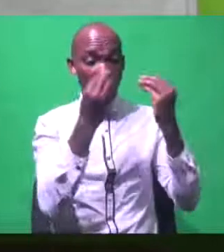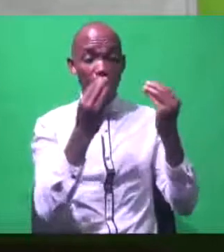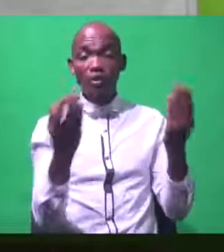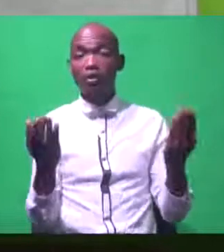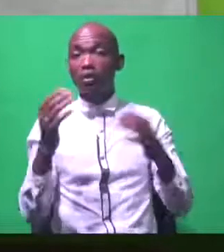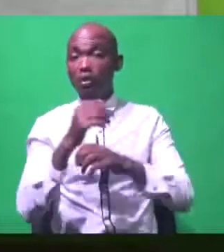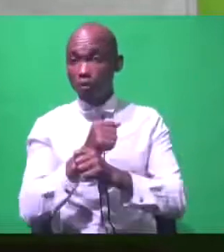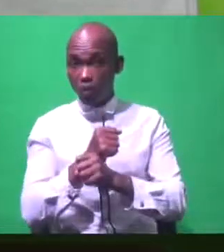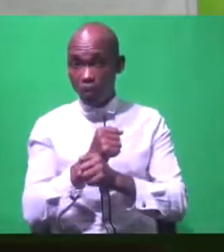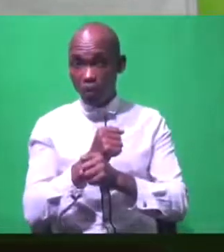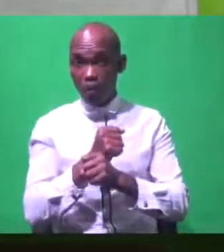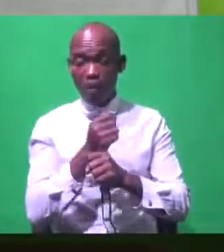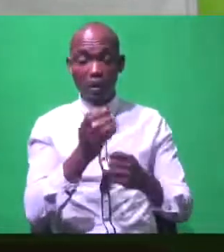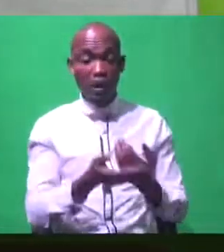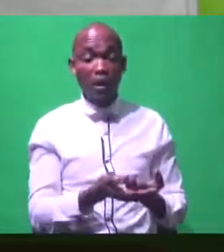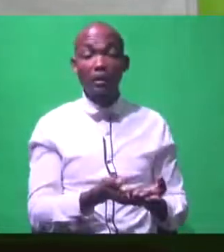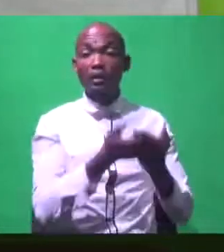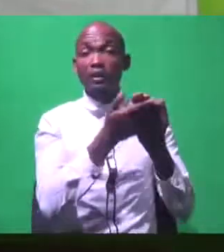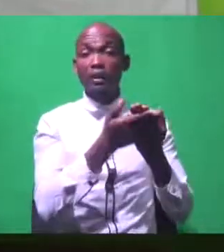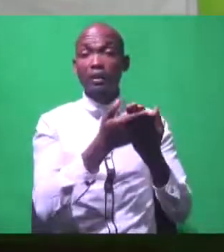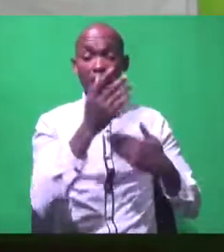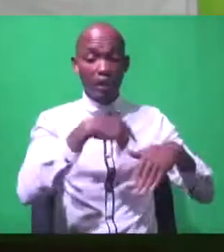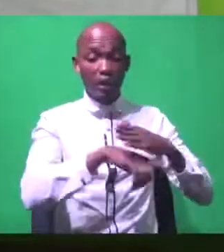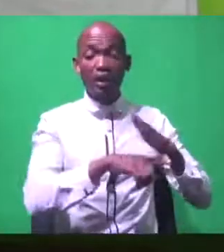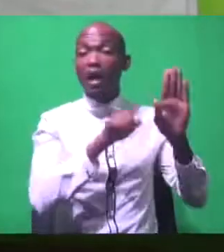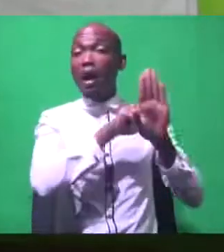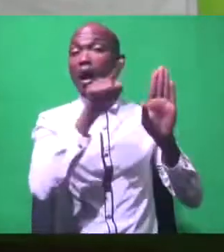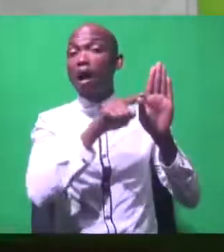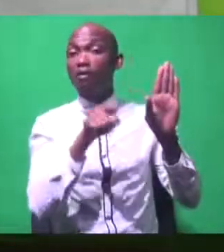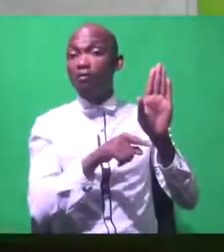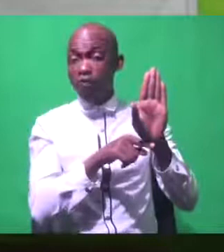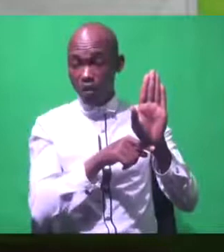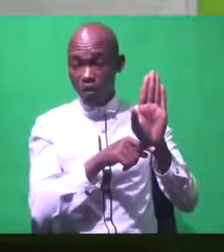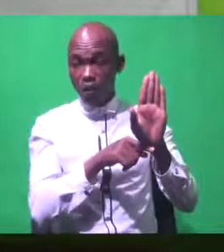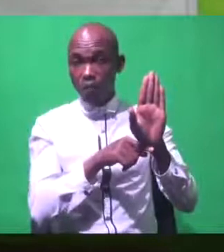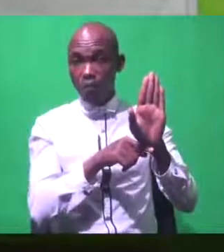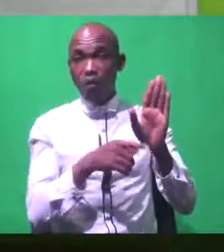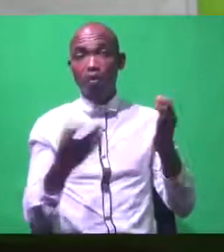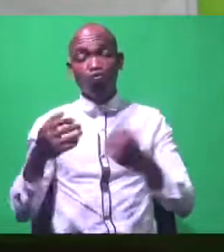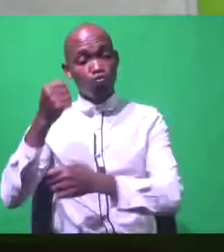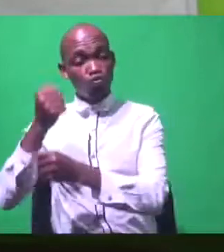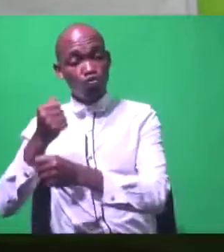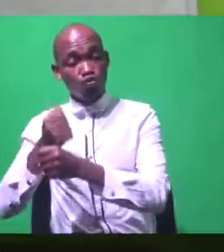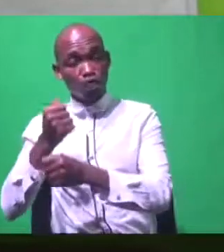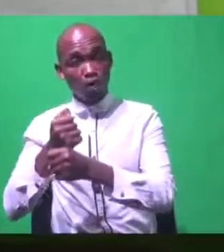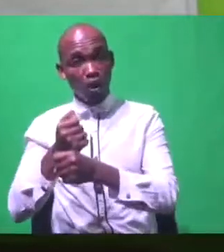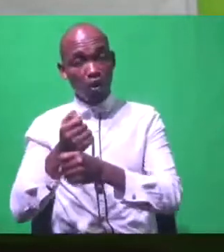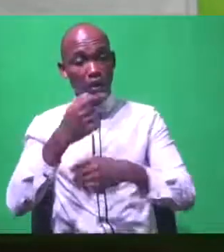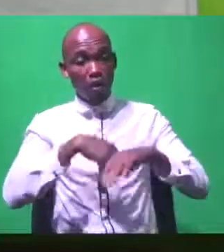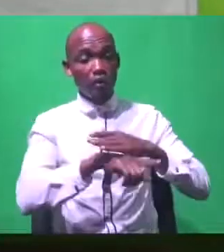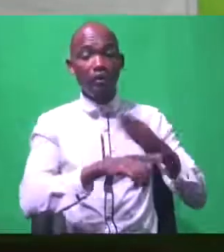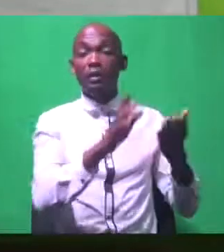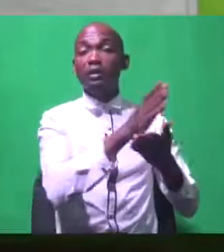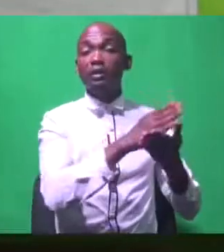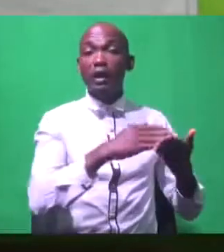the assistance from the Africans who could work alongside